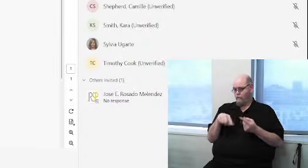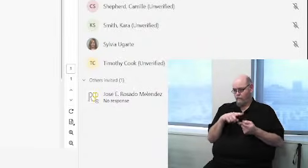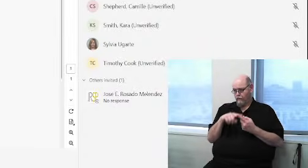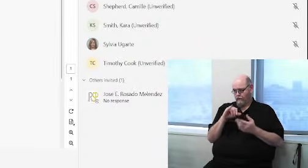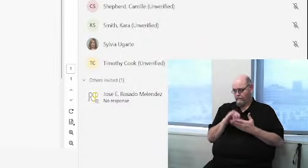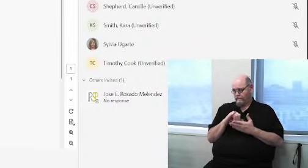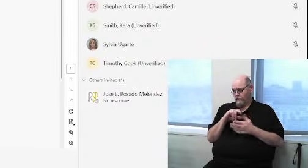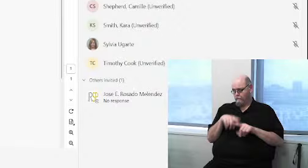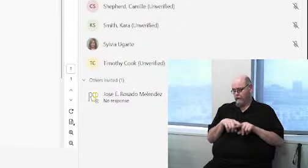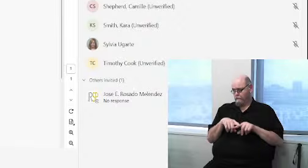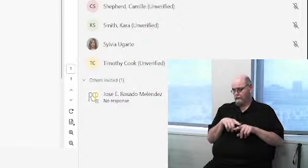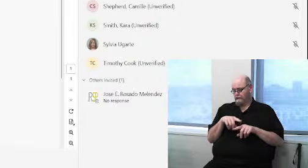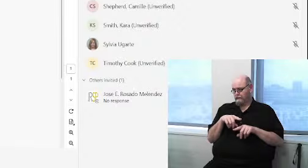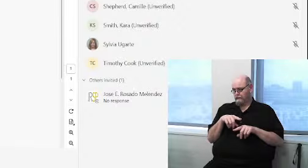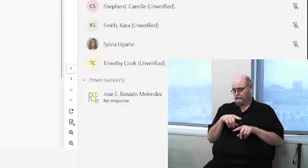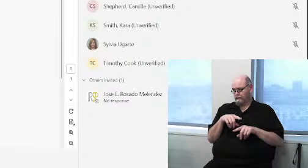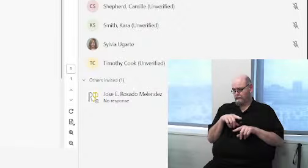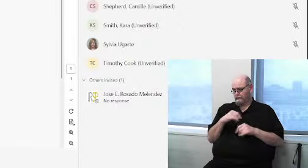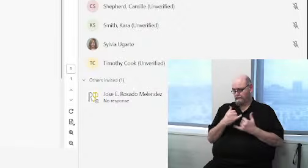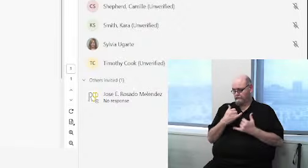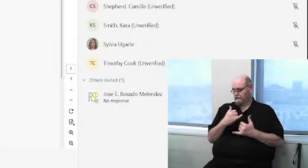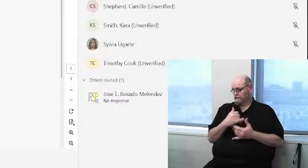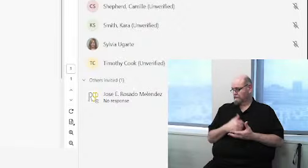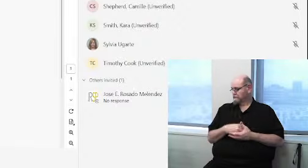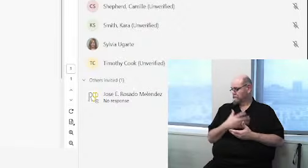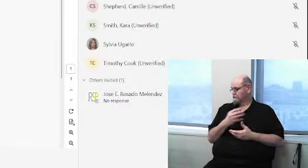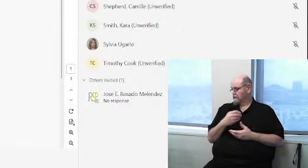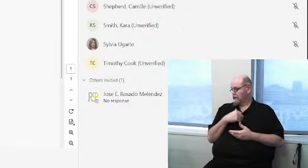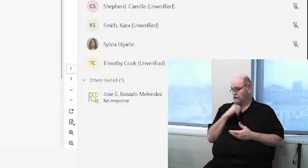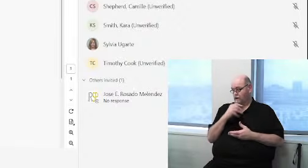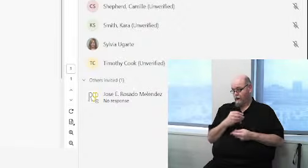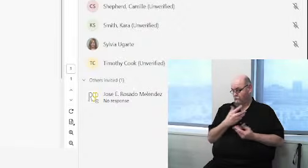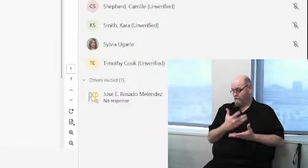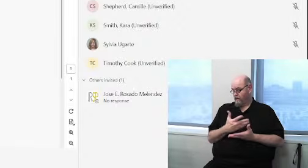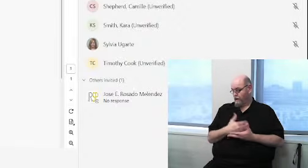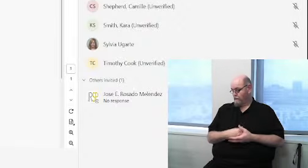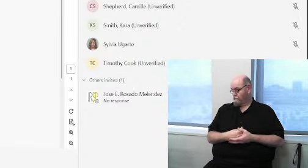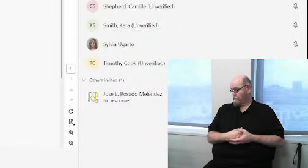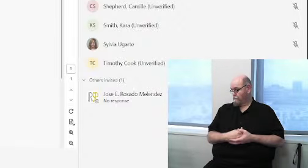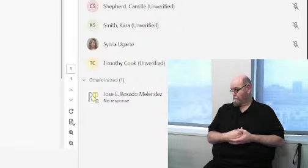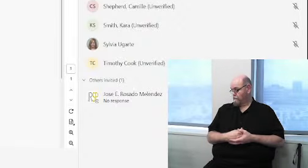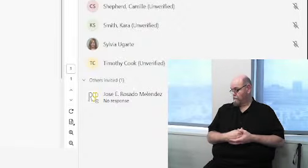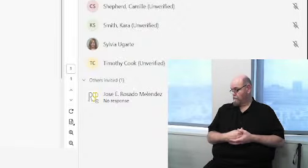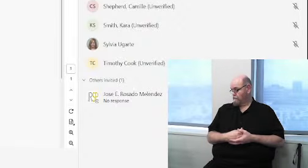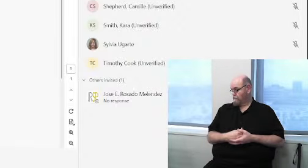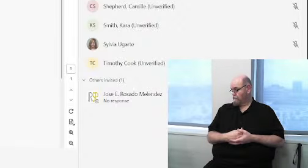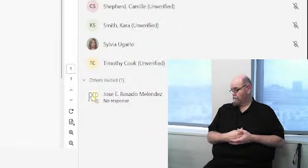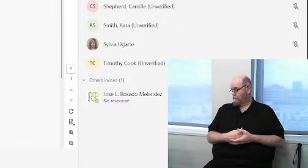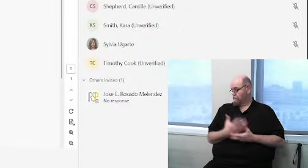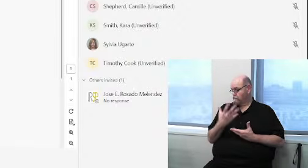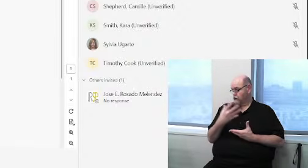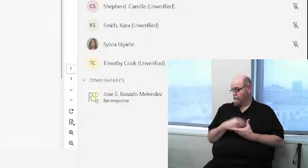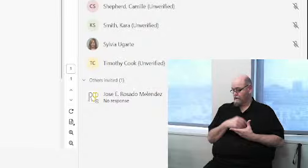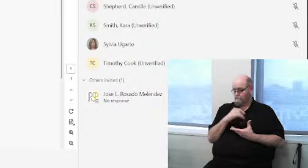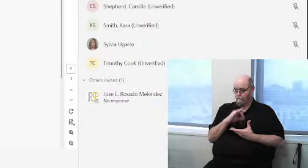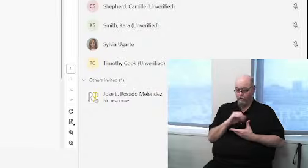existed. The full reliability analysis existed. And you did not provide it.